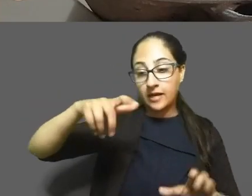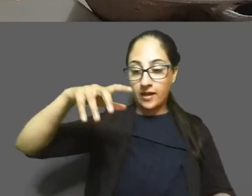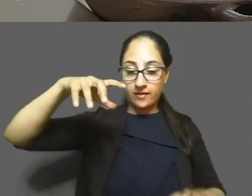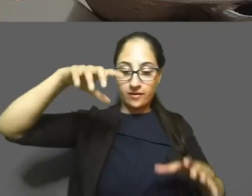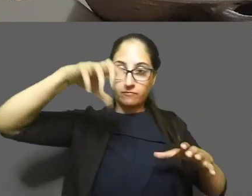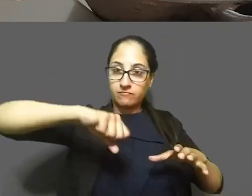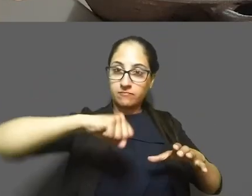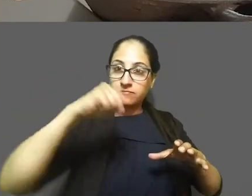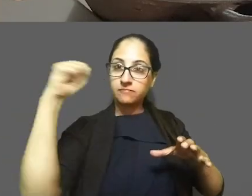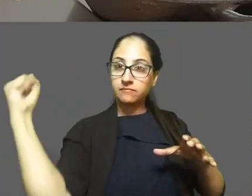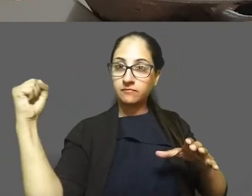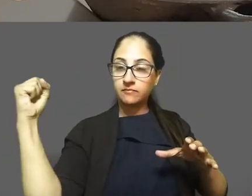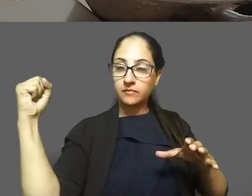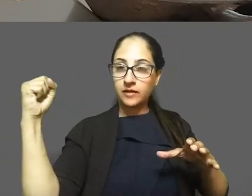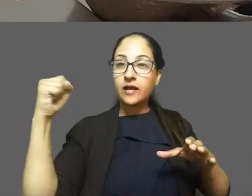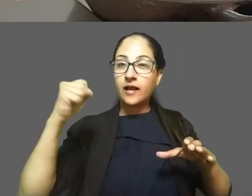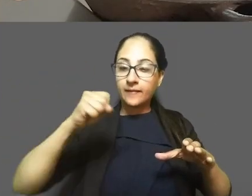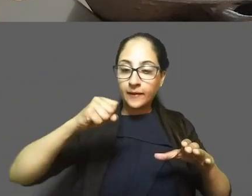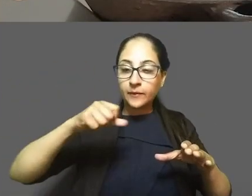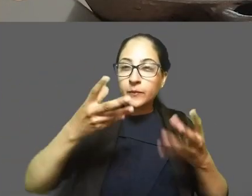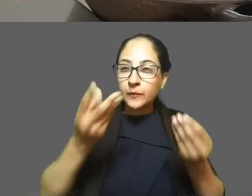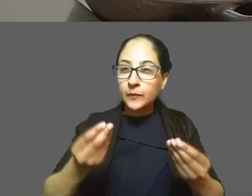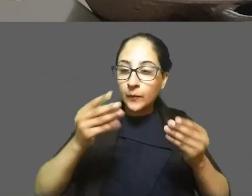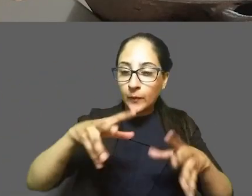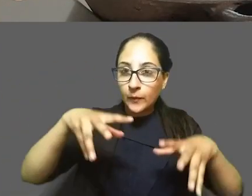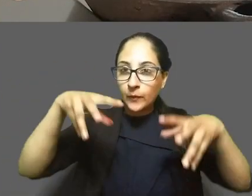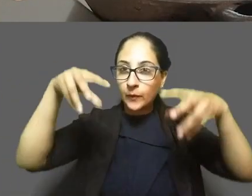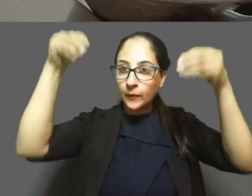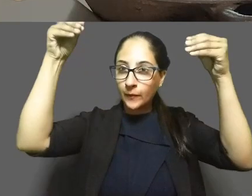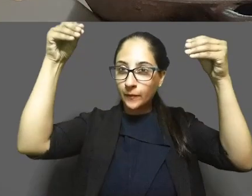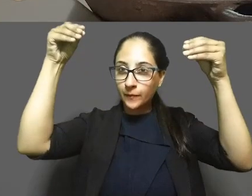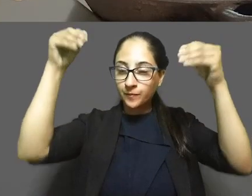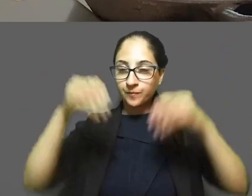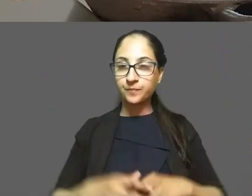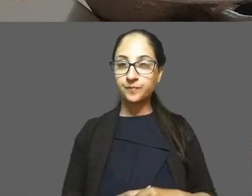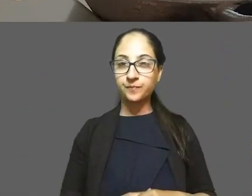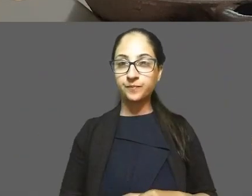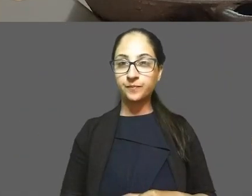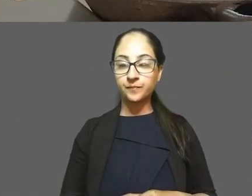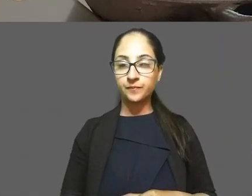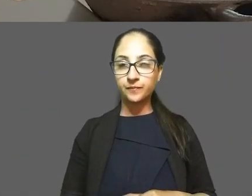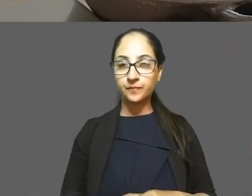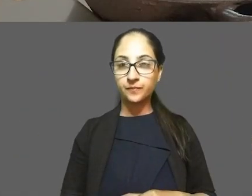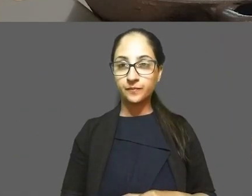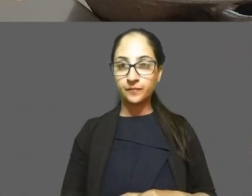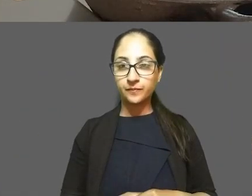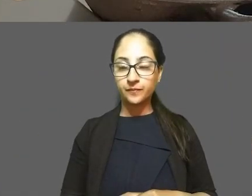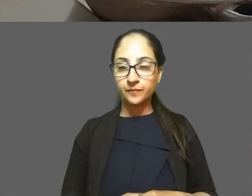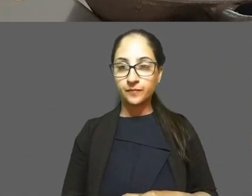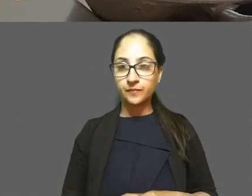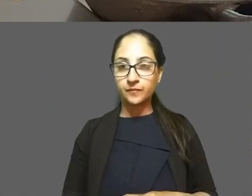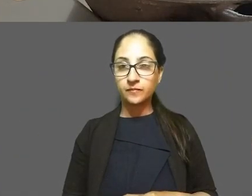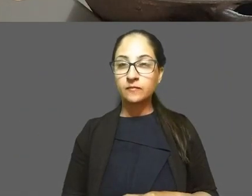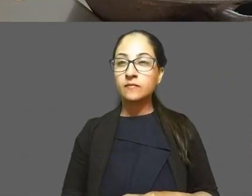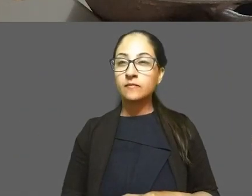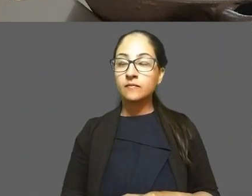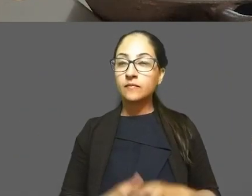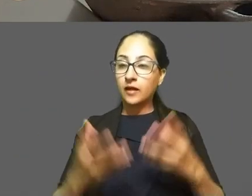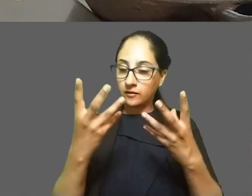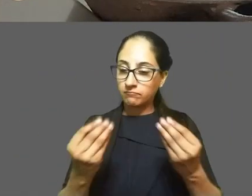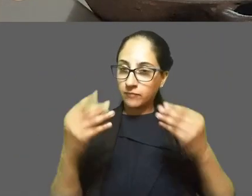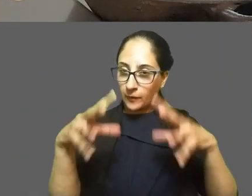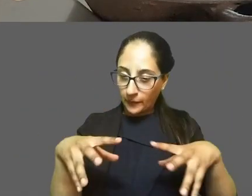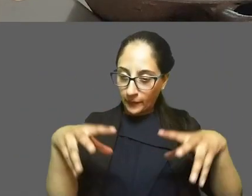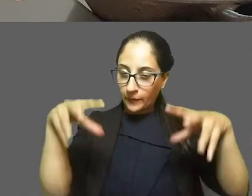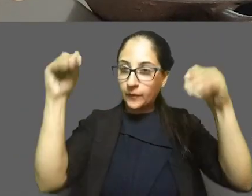is to turn up the heat and remove the lid, and a lot of that liquid will actually evaporate away. You want that